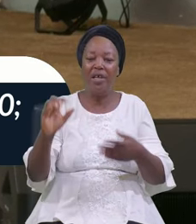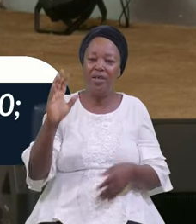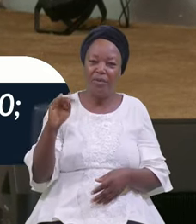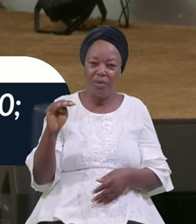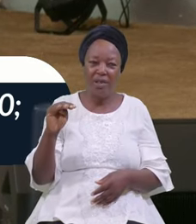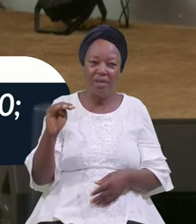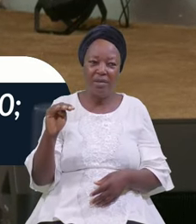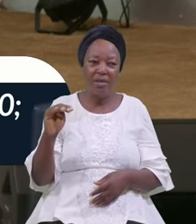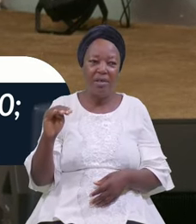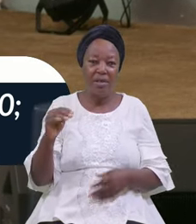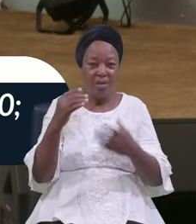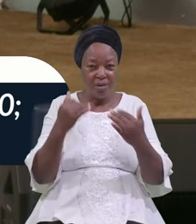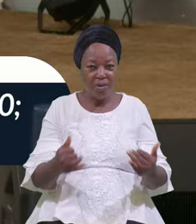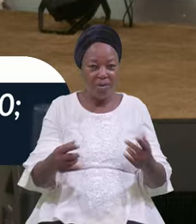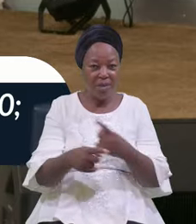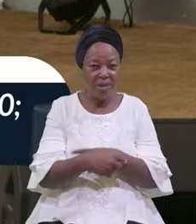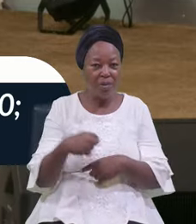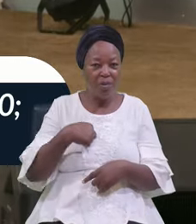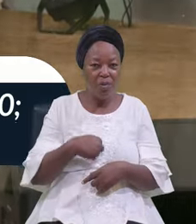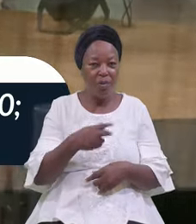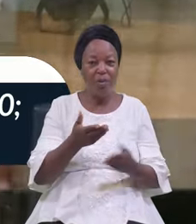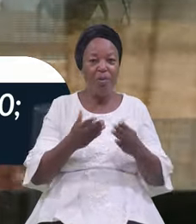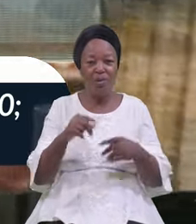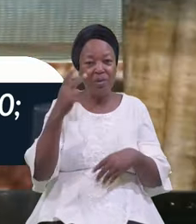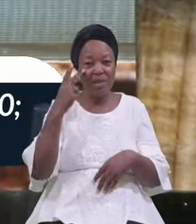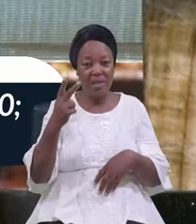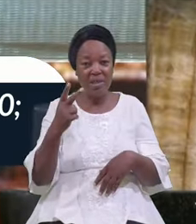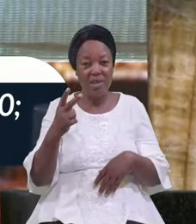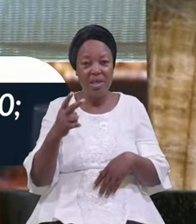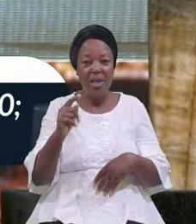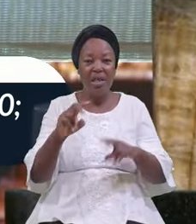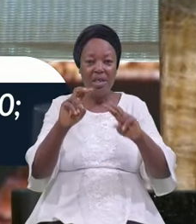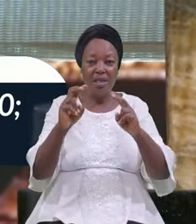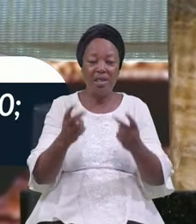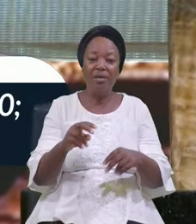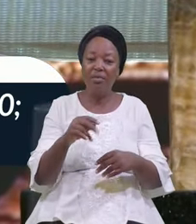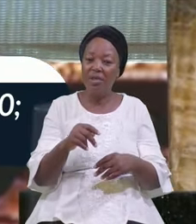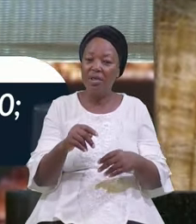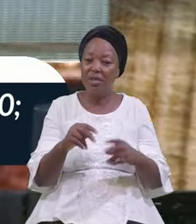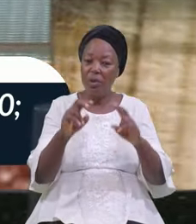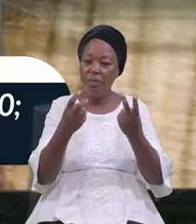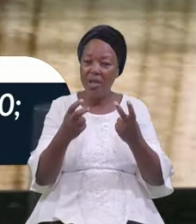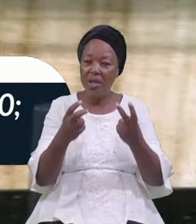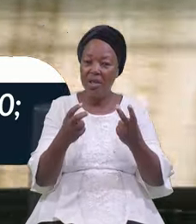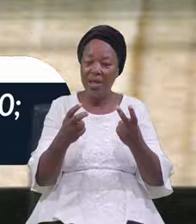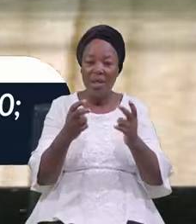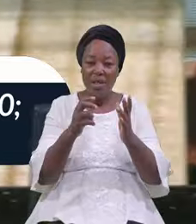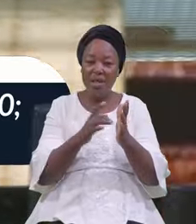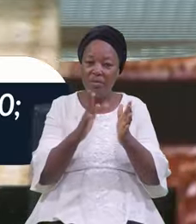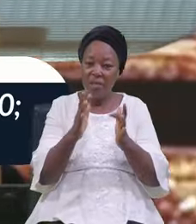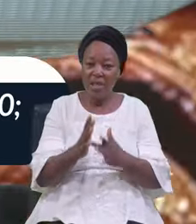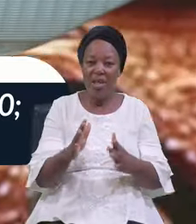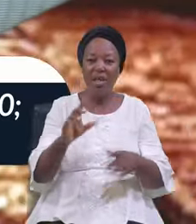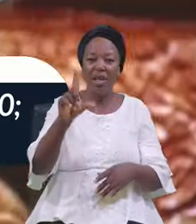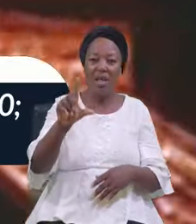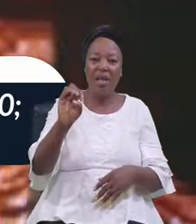14. Today we're looking at the Levites, and we're looking at the Christians, the